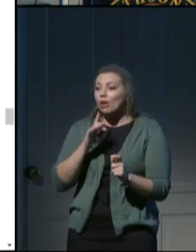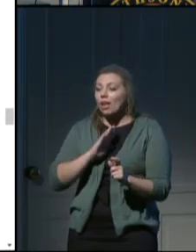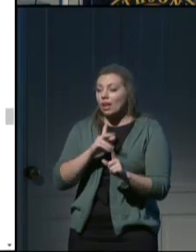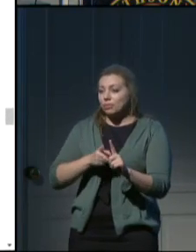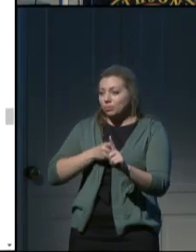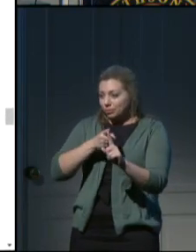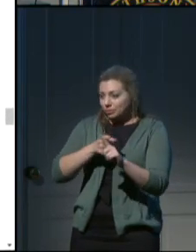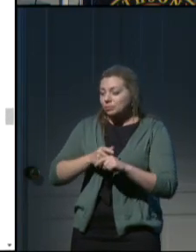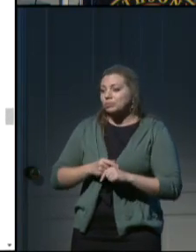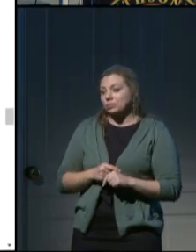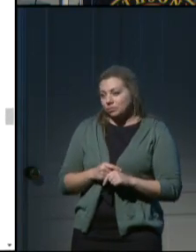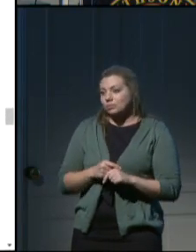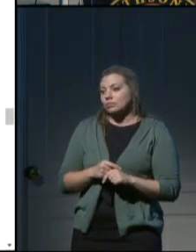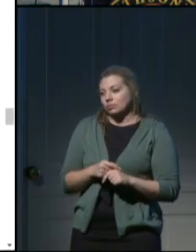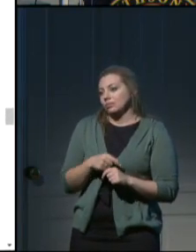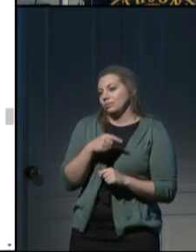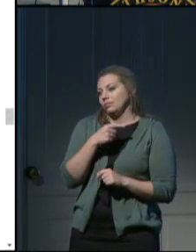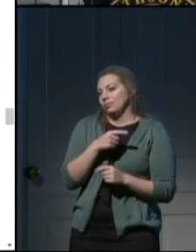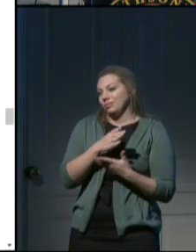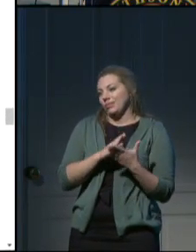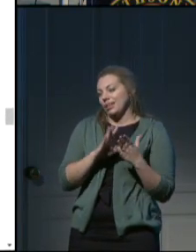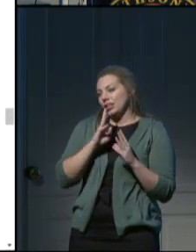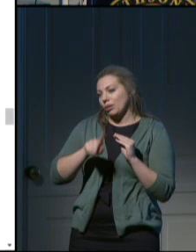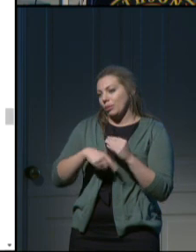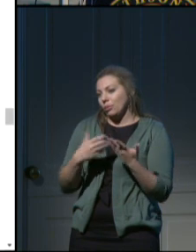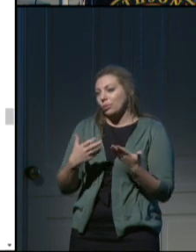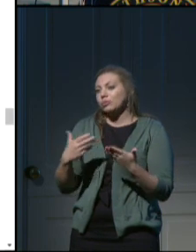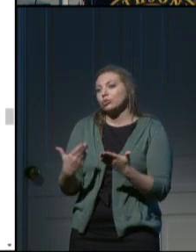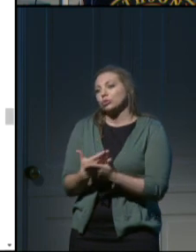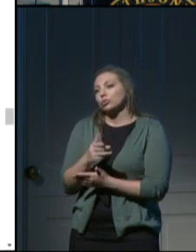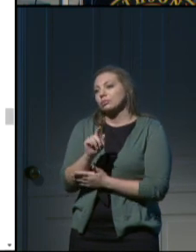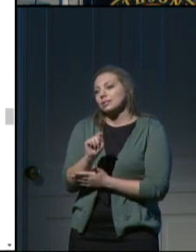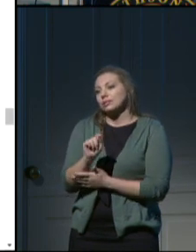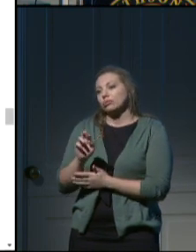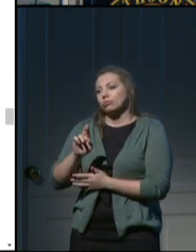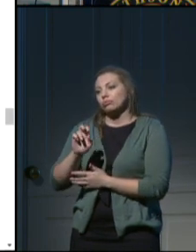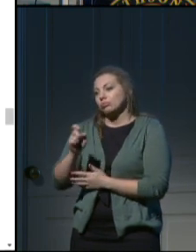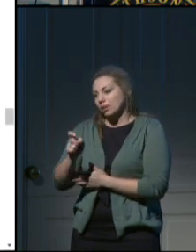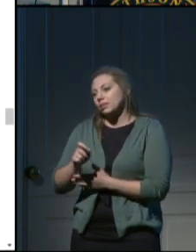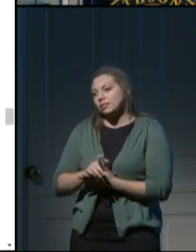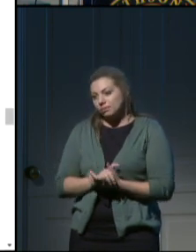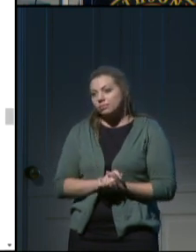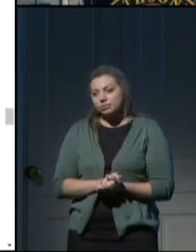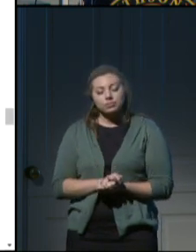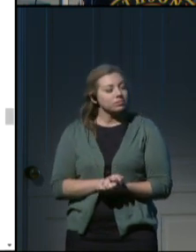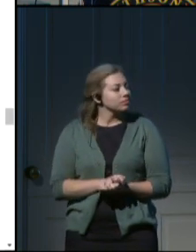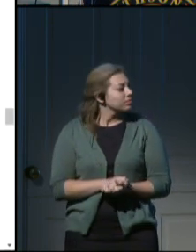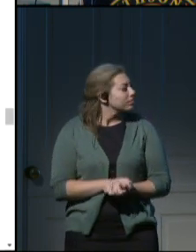purposes in the section that talked about the new T-Rex.